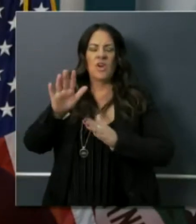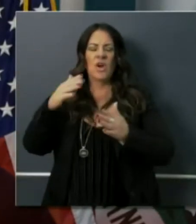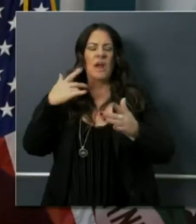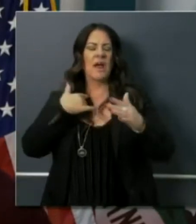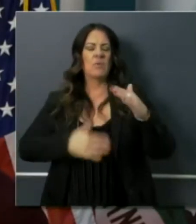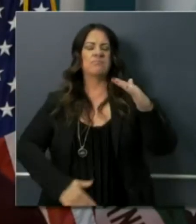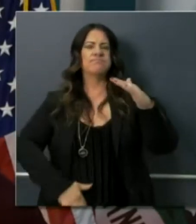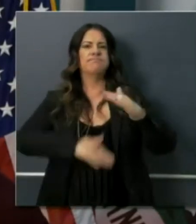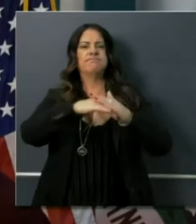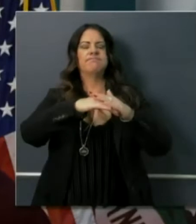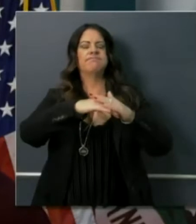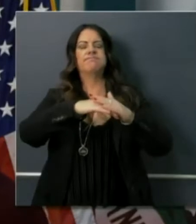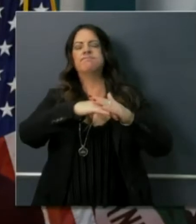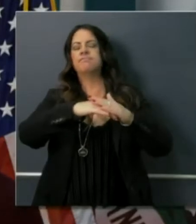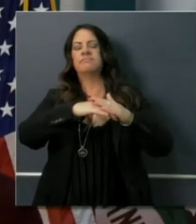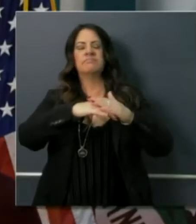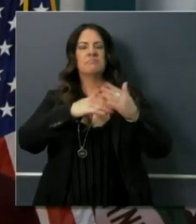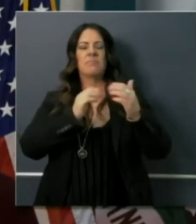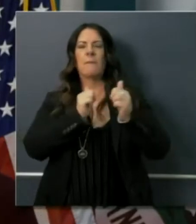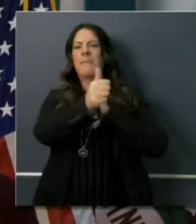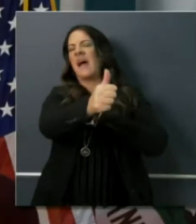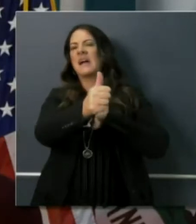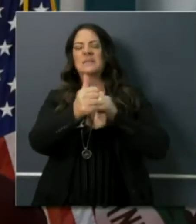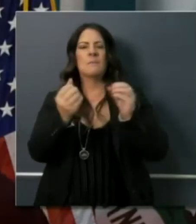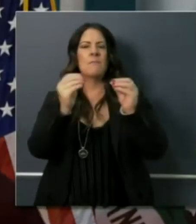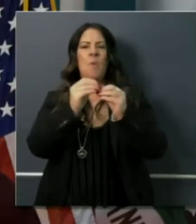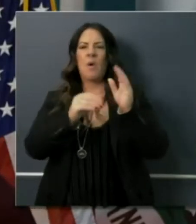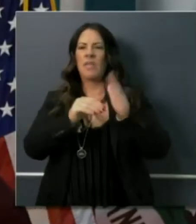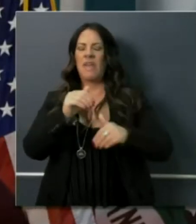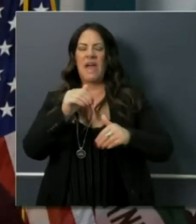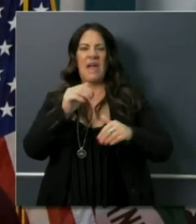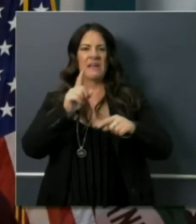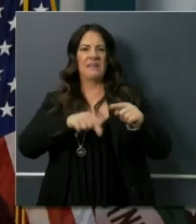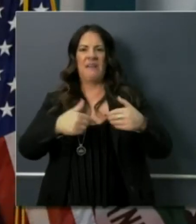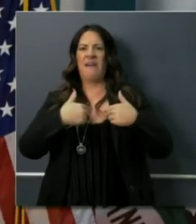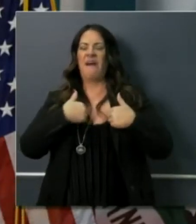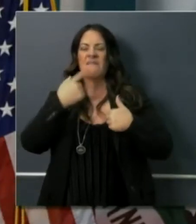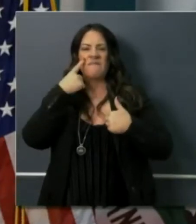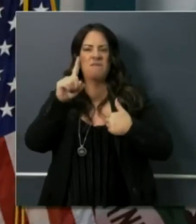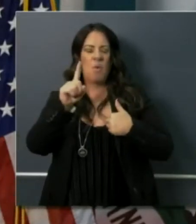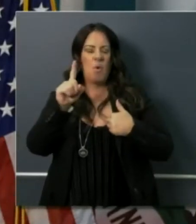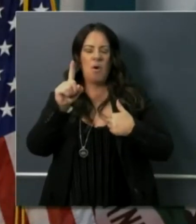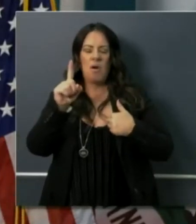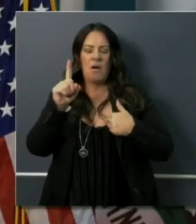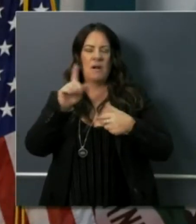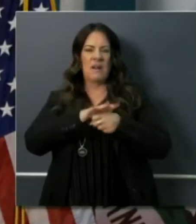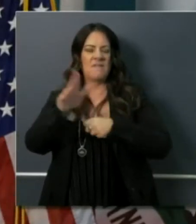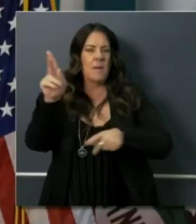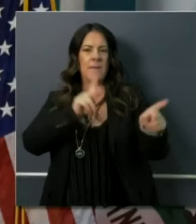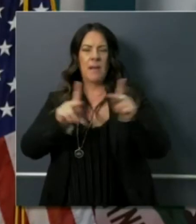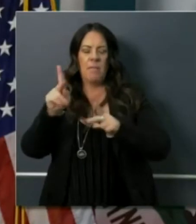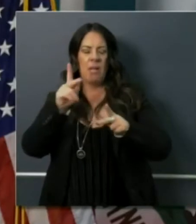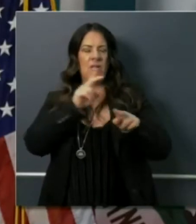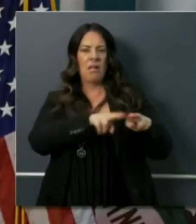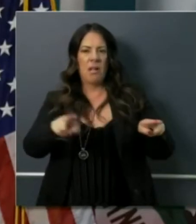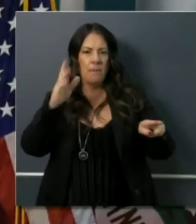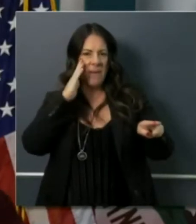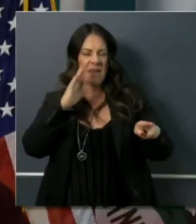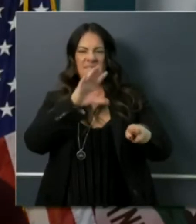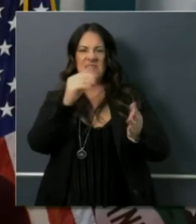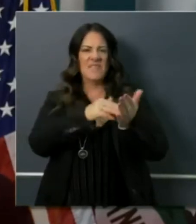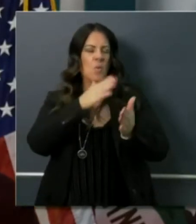and hospitals, well exceeding even as we added 50,000 surge beds. And this represents, this part under the